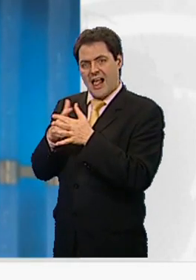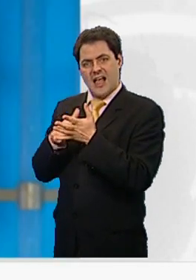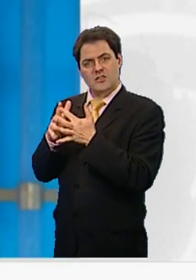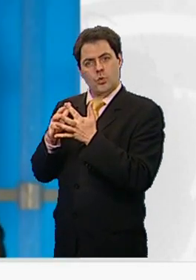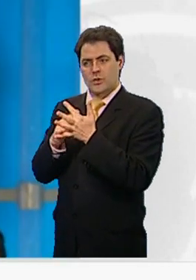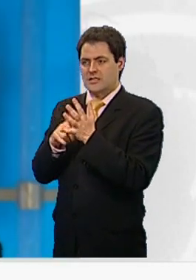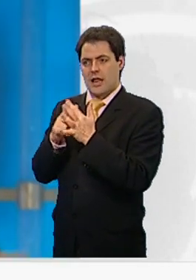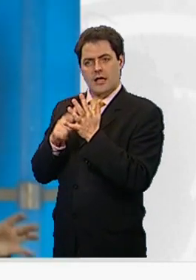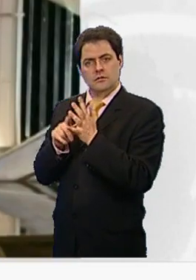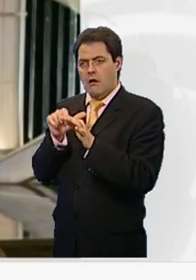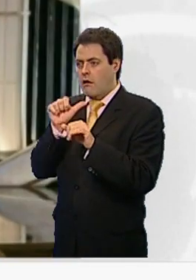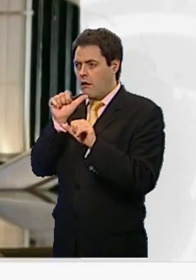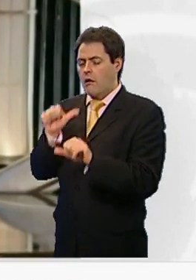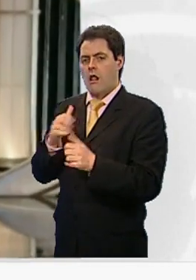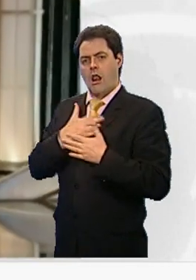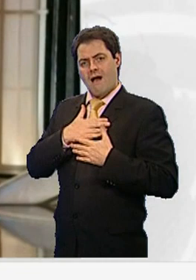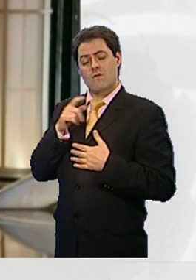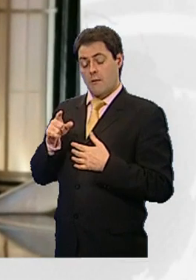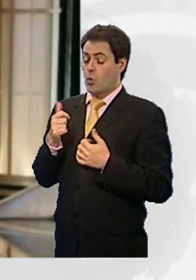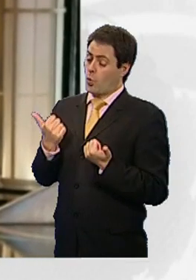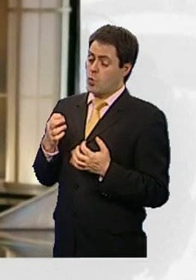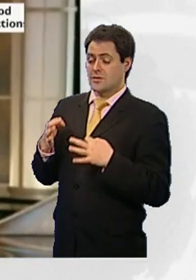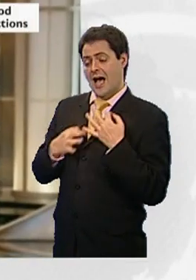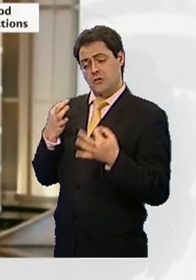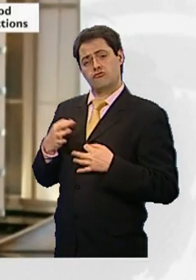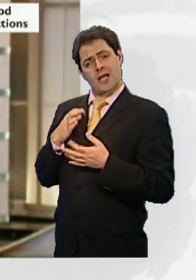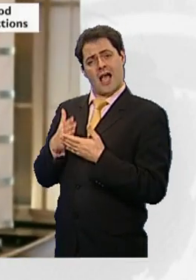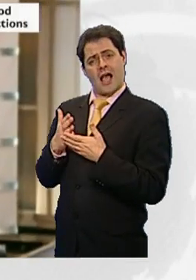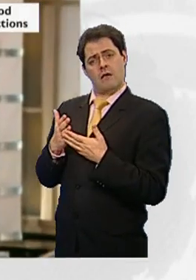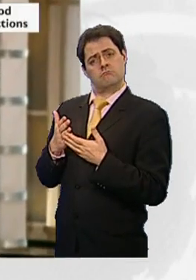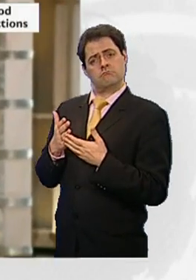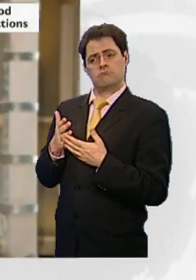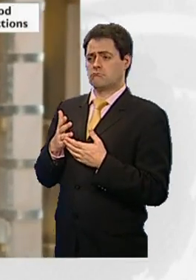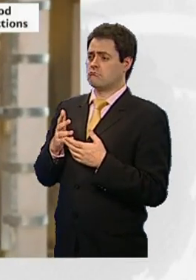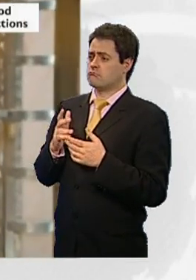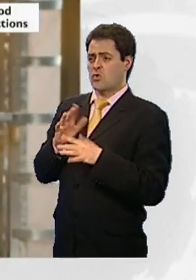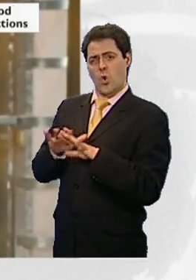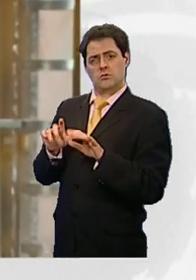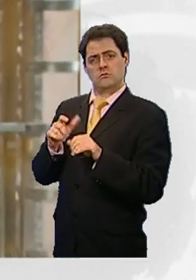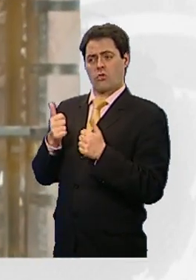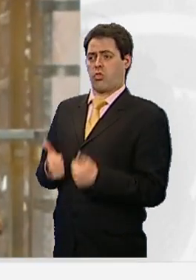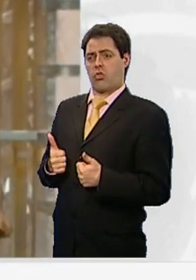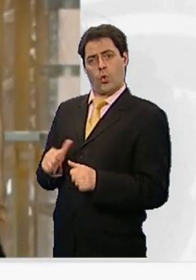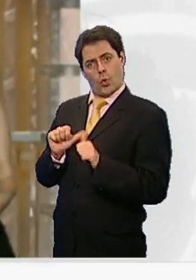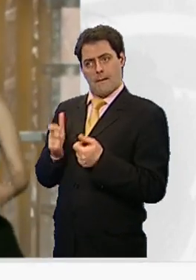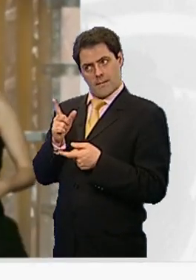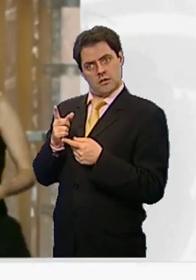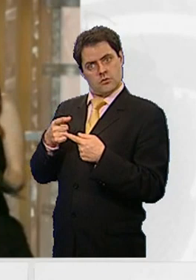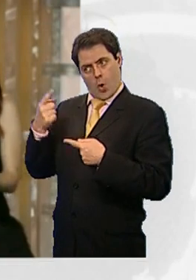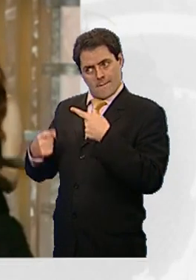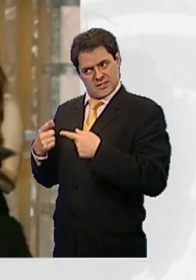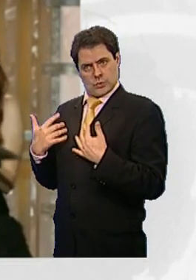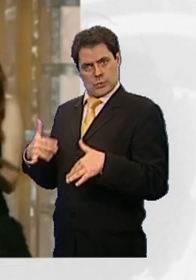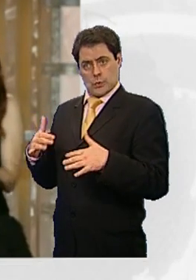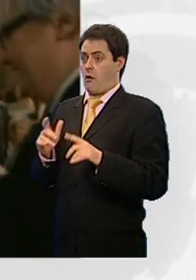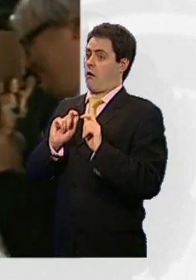infatuation with Kate Winslet looks set to continue. Again, it was a great performance, and she's thoroughly deserved. And I mean, she was up against some very stiff